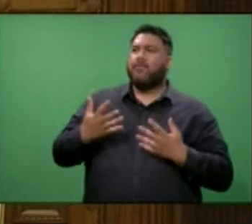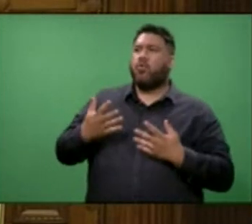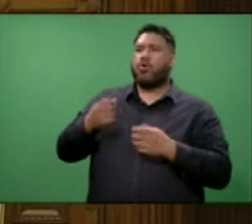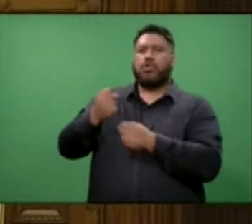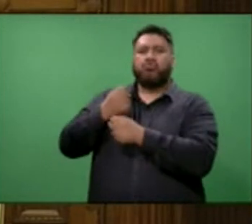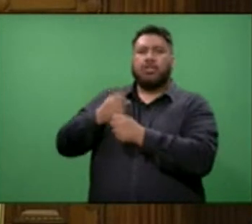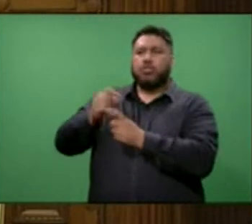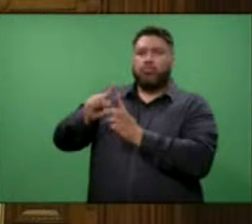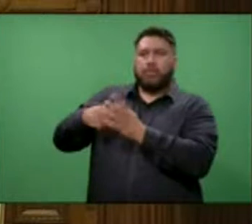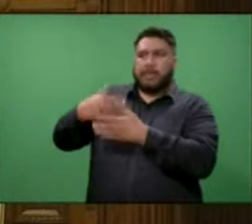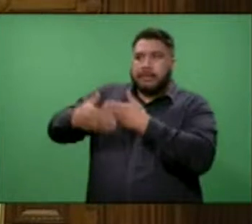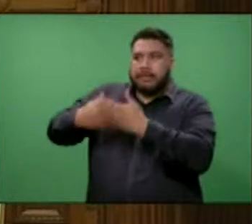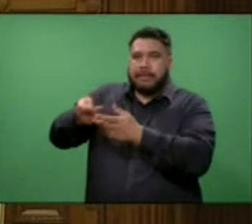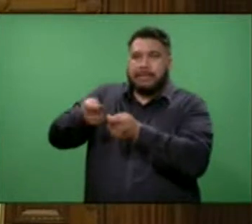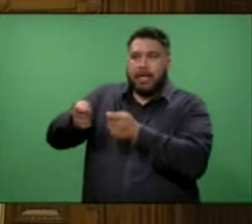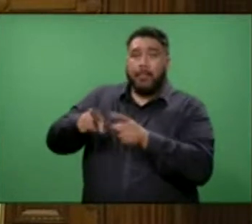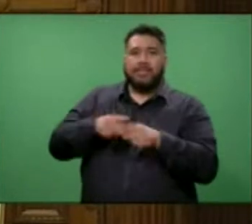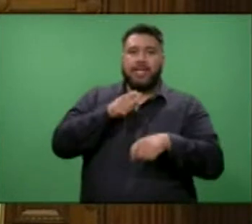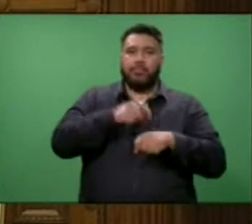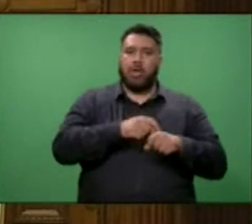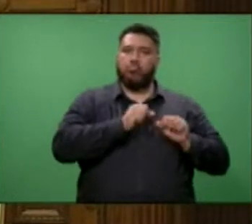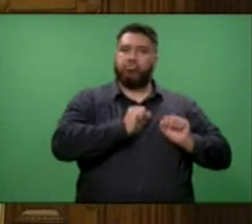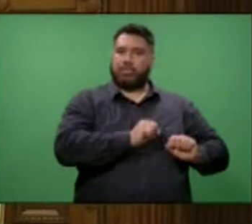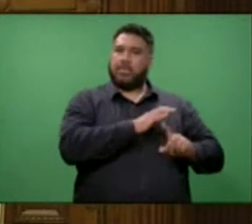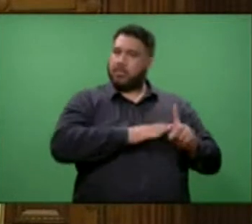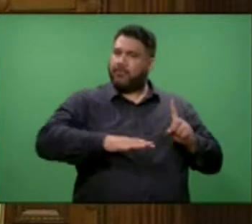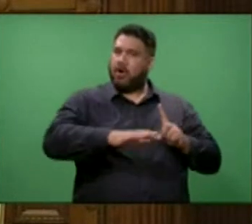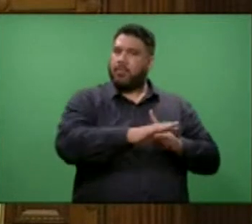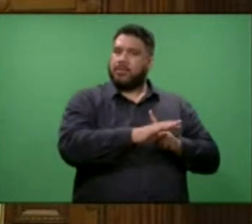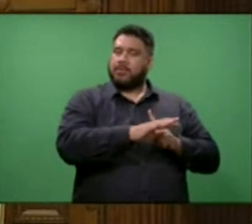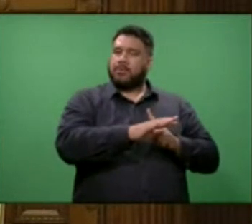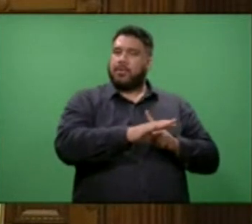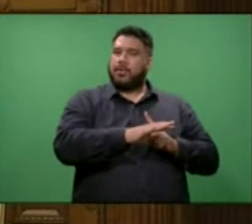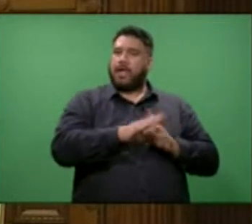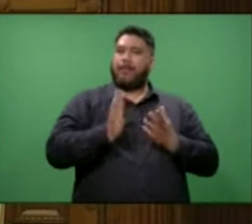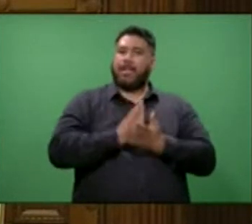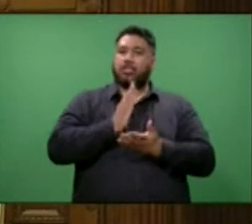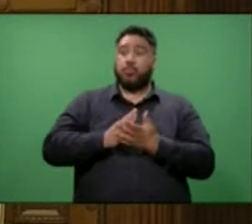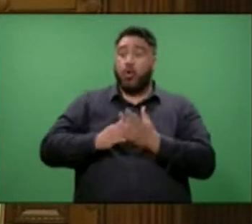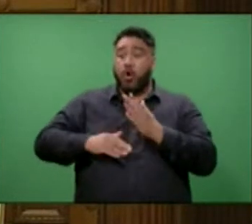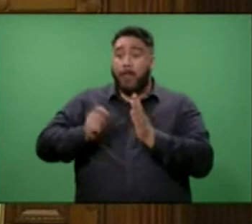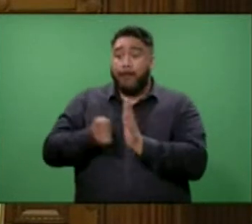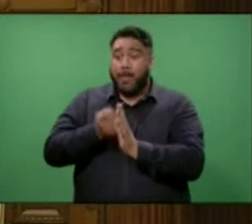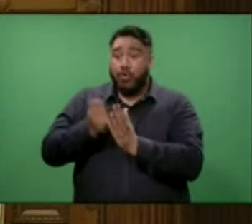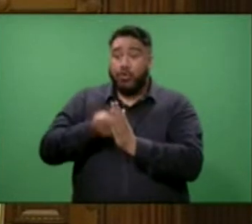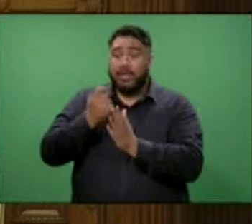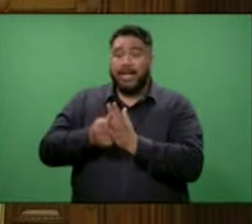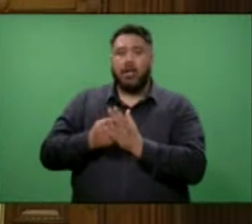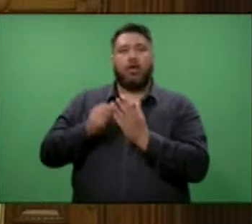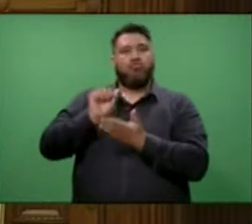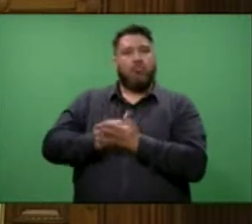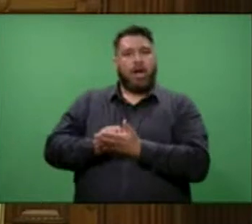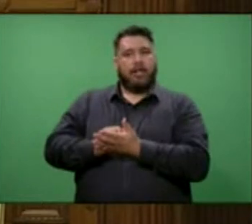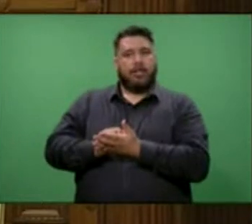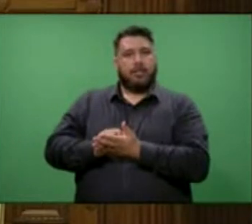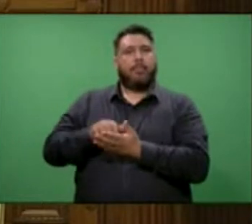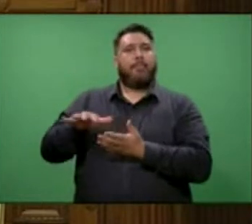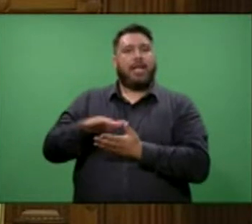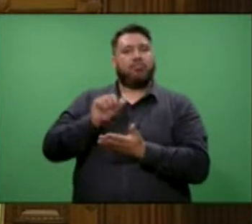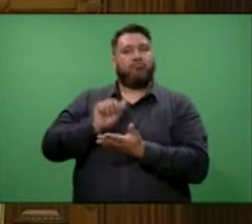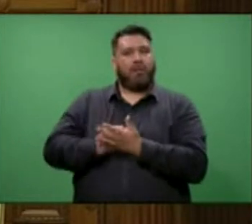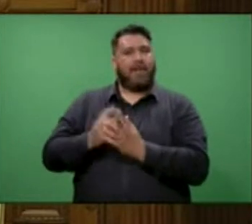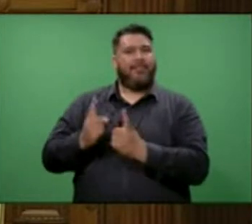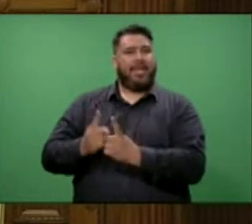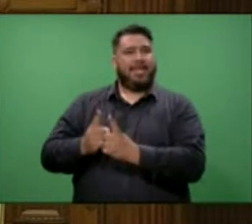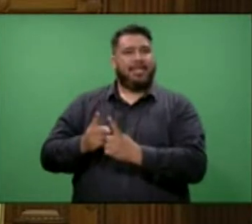while protecting our environment and building the right thing in the right place. The current system is too